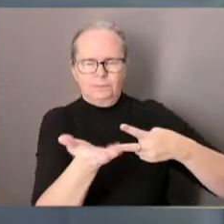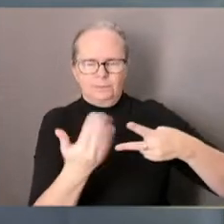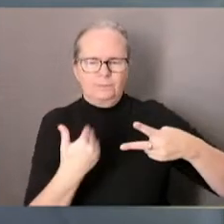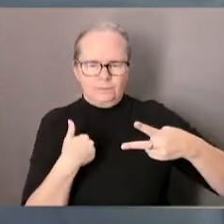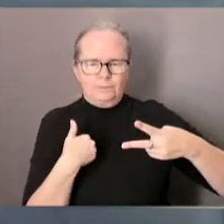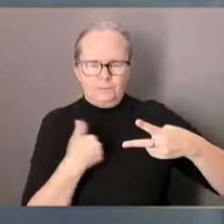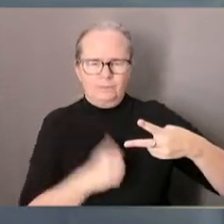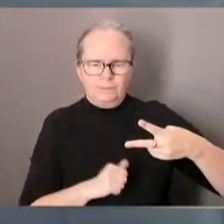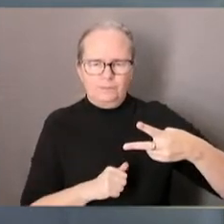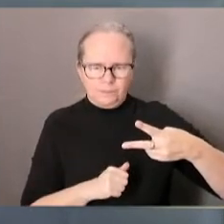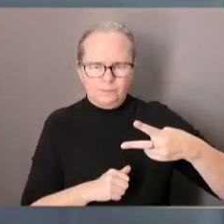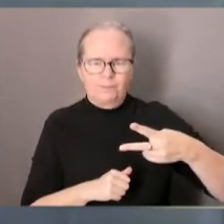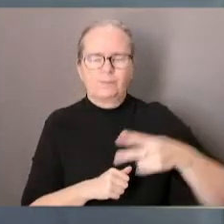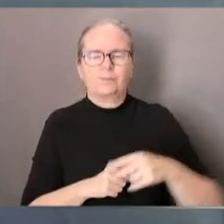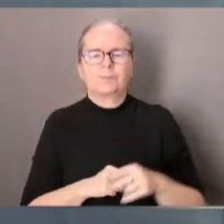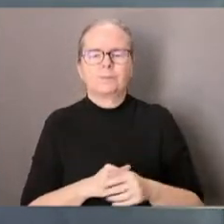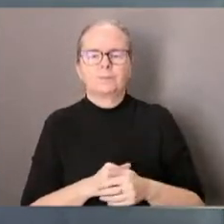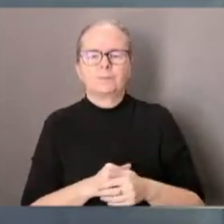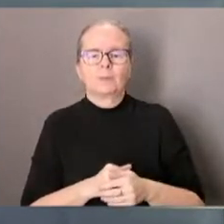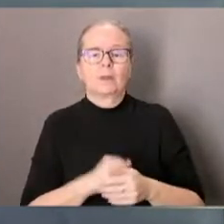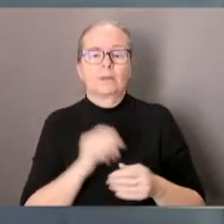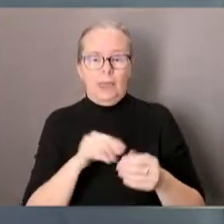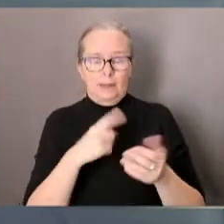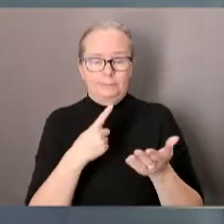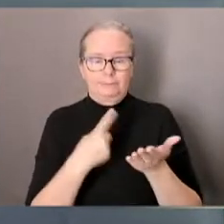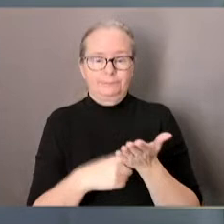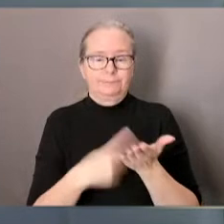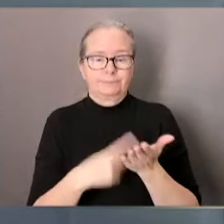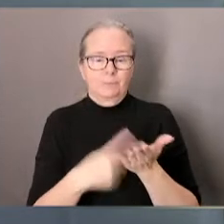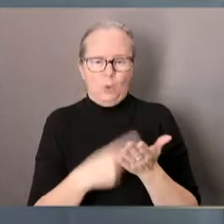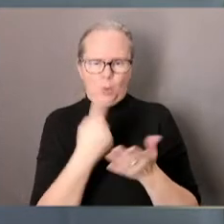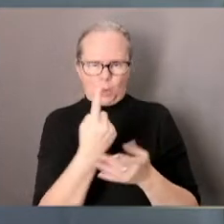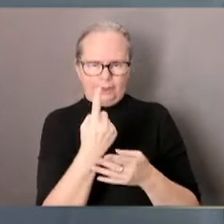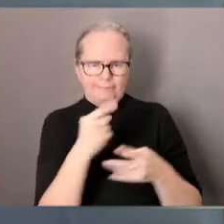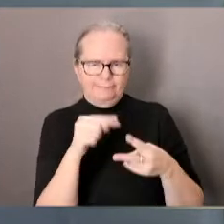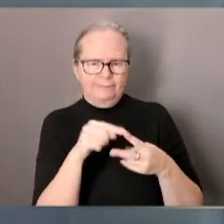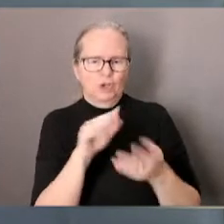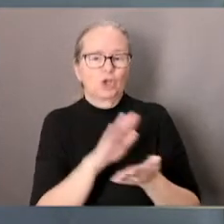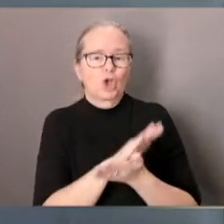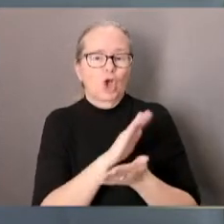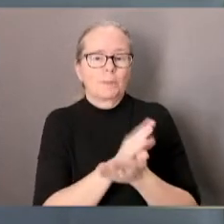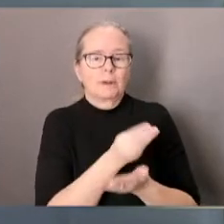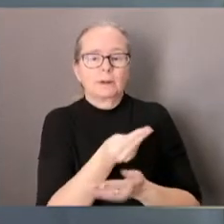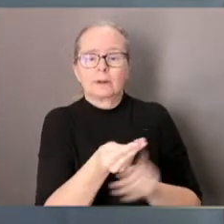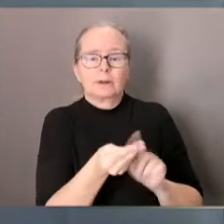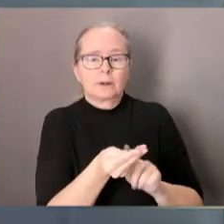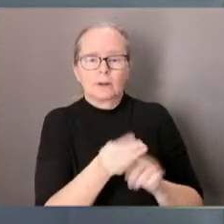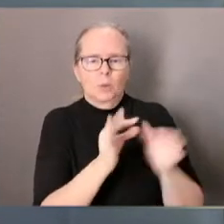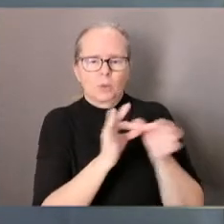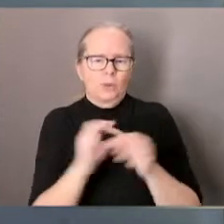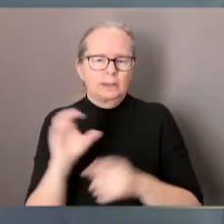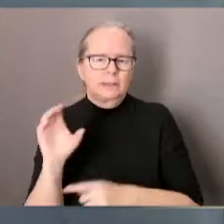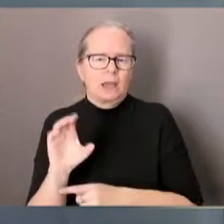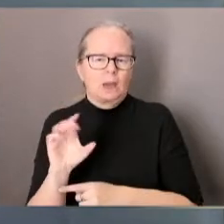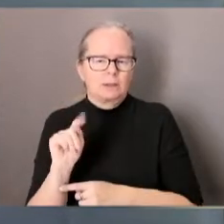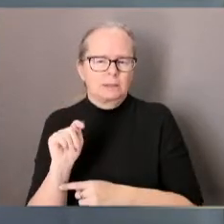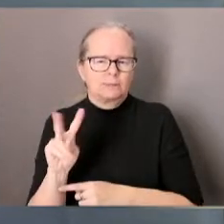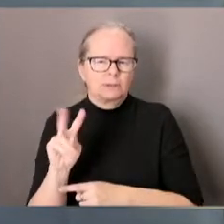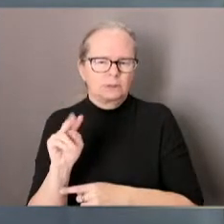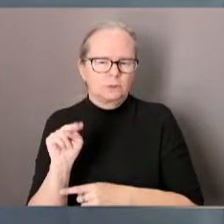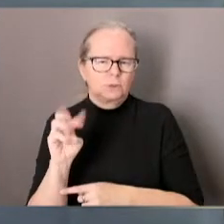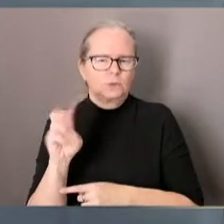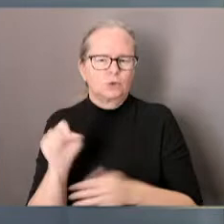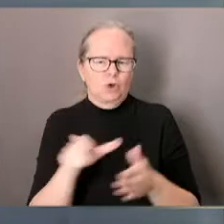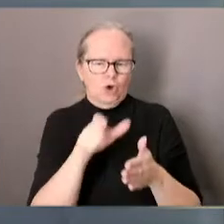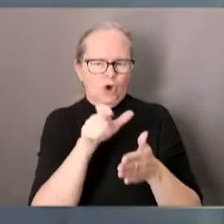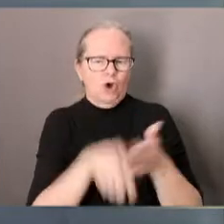this week and debate one being titled a city new CTV News article titled Ralph bucks 14 years later which I referenced in